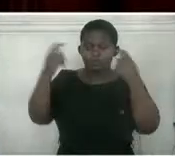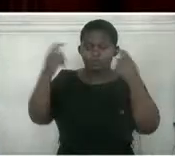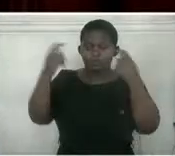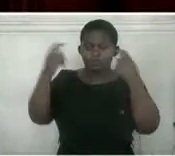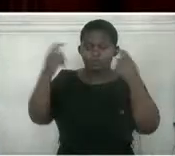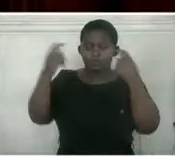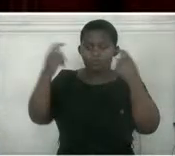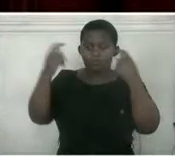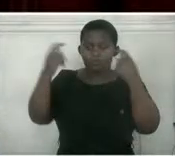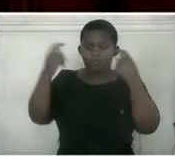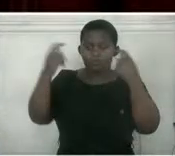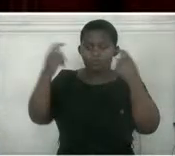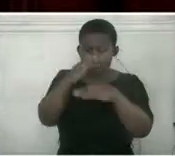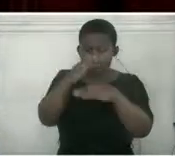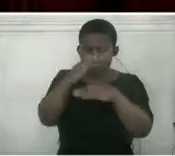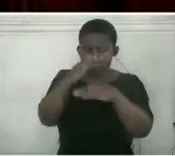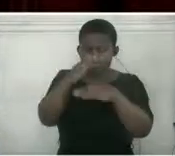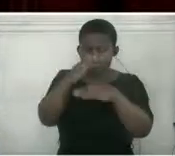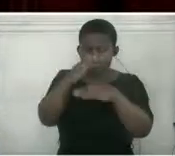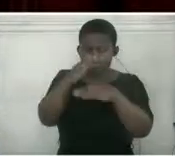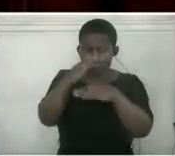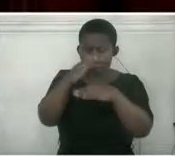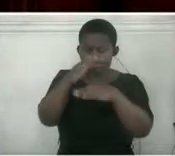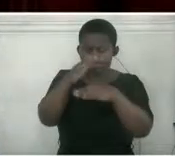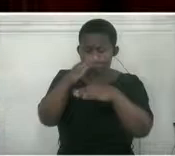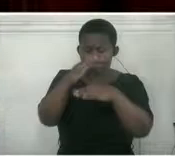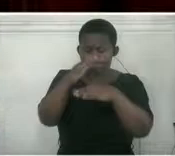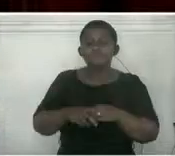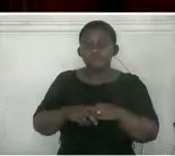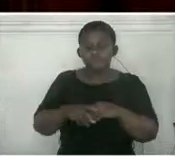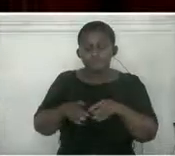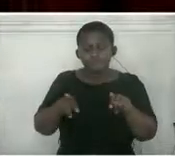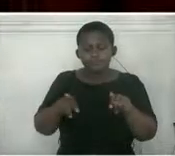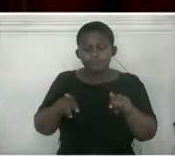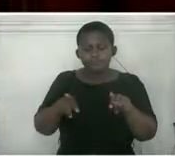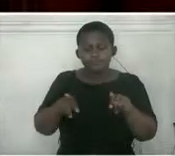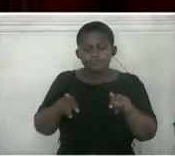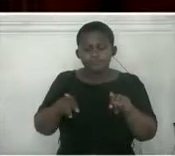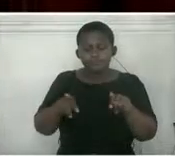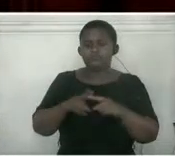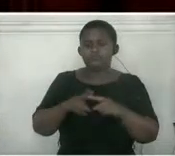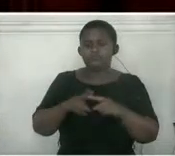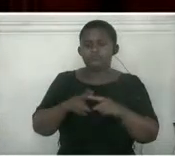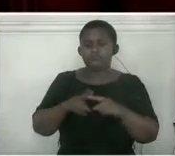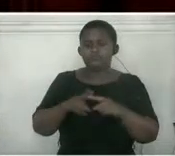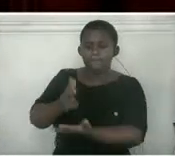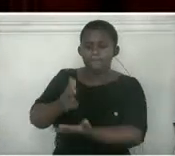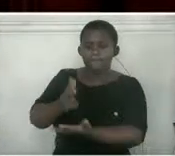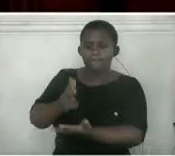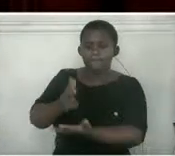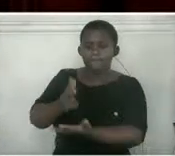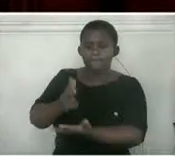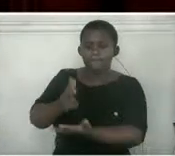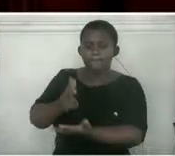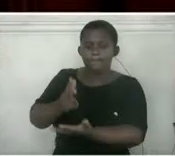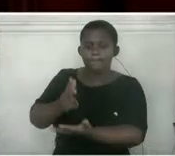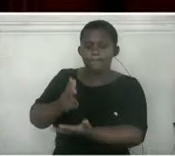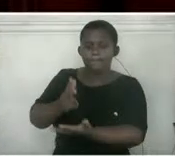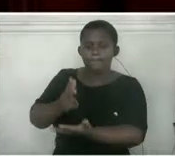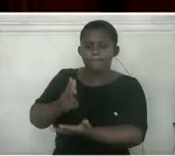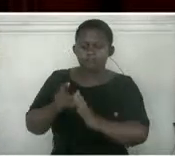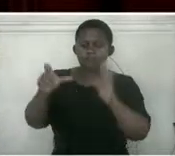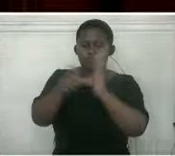and implemented going forward. With regard to port development and port, an efficient port is a